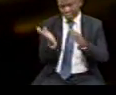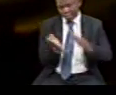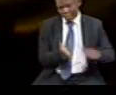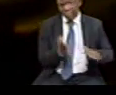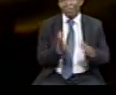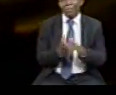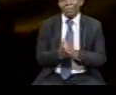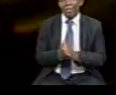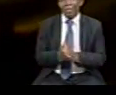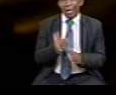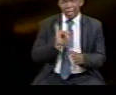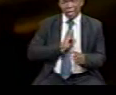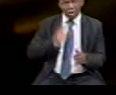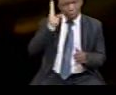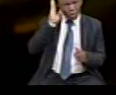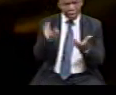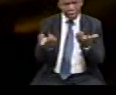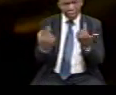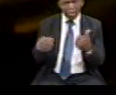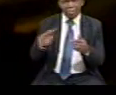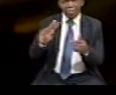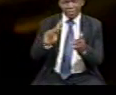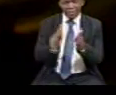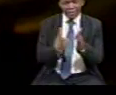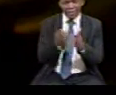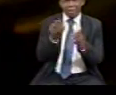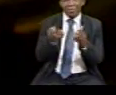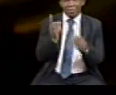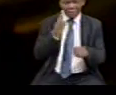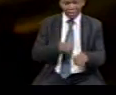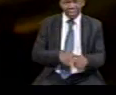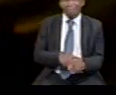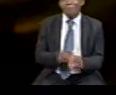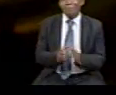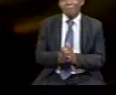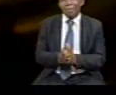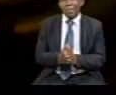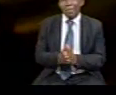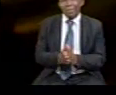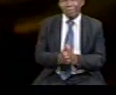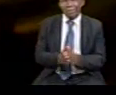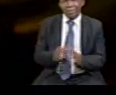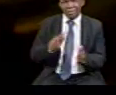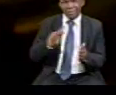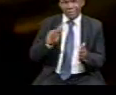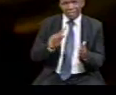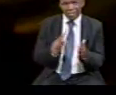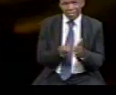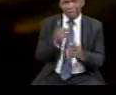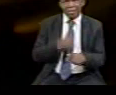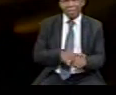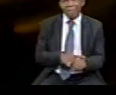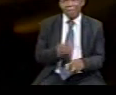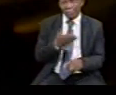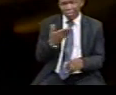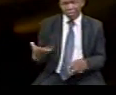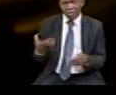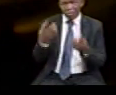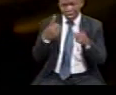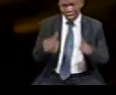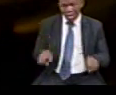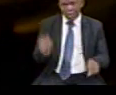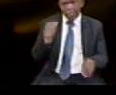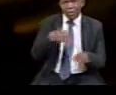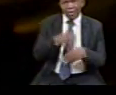When I'm going to come a second time, these are the events that are going to precede my coming. The things will be happening in the world that they will